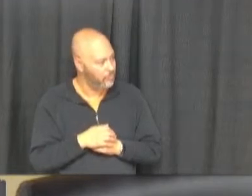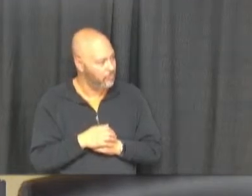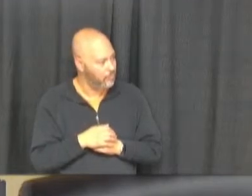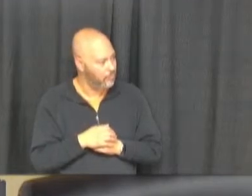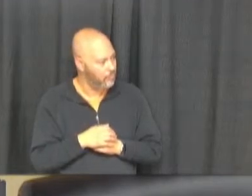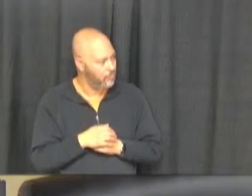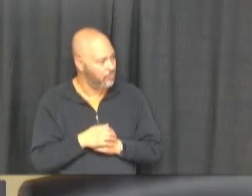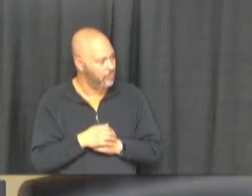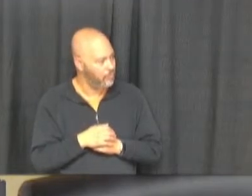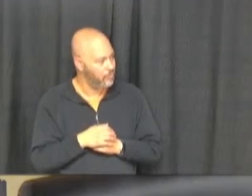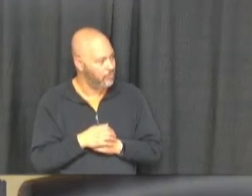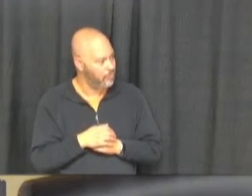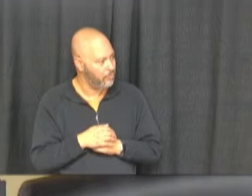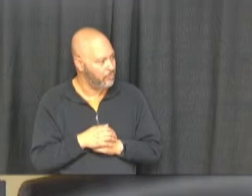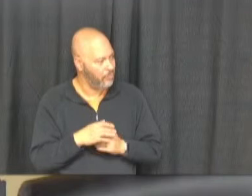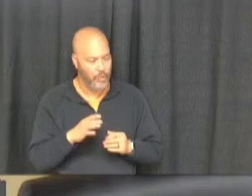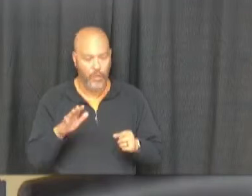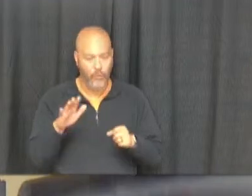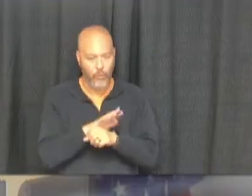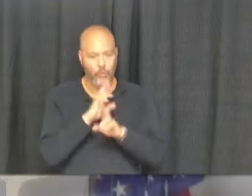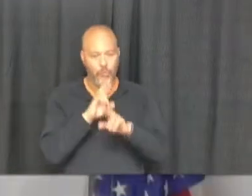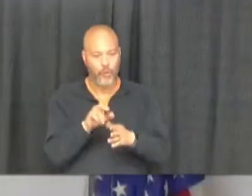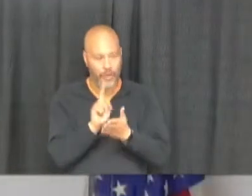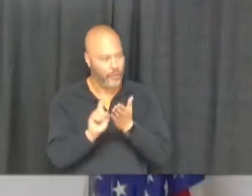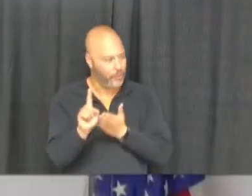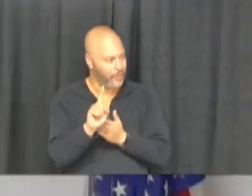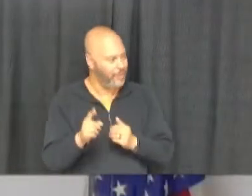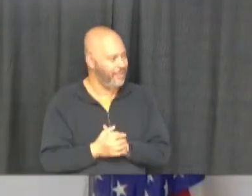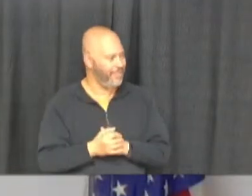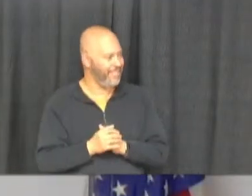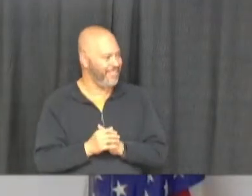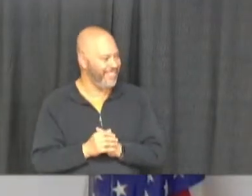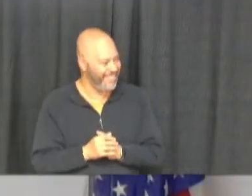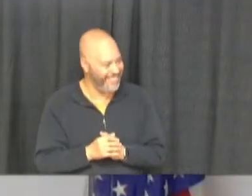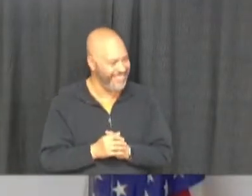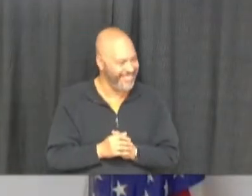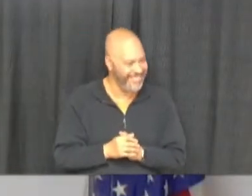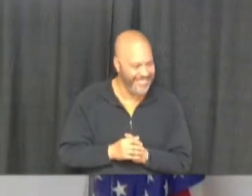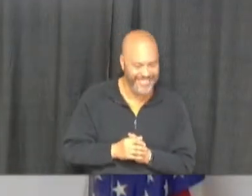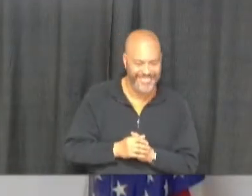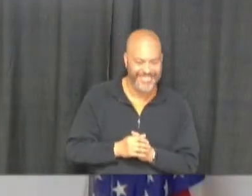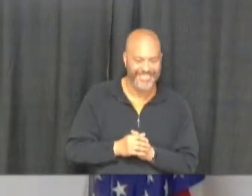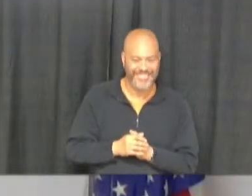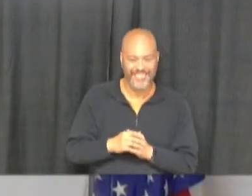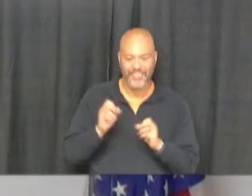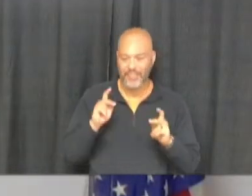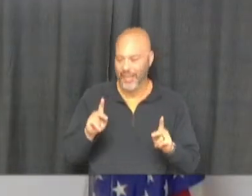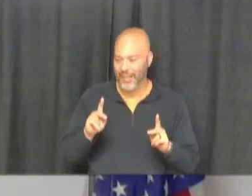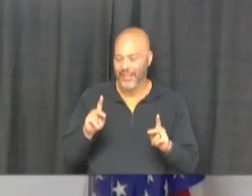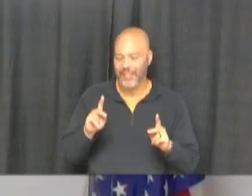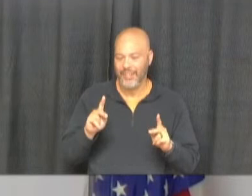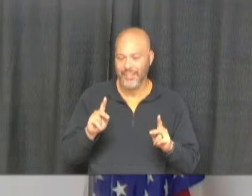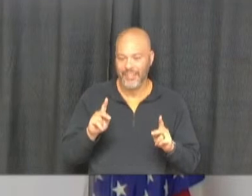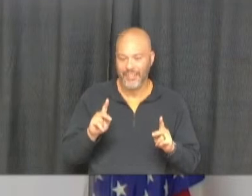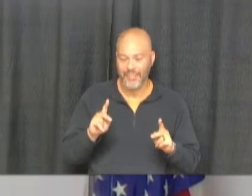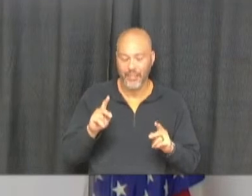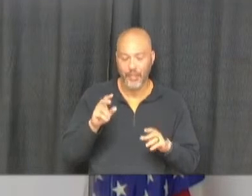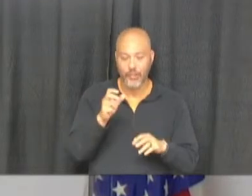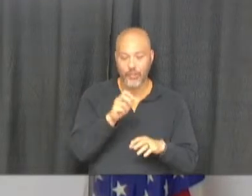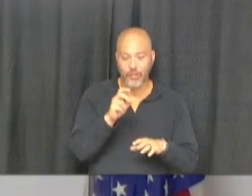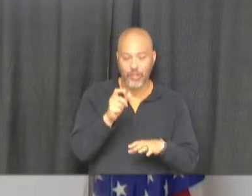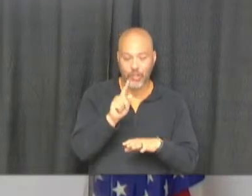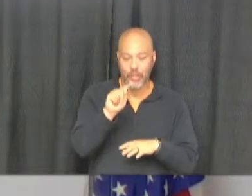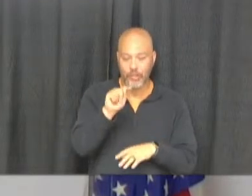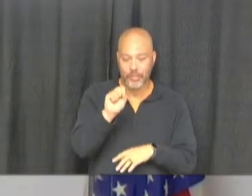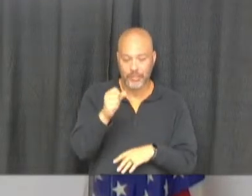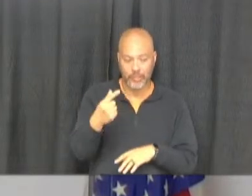Full report next week. Full report next week. All right, Yep, full thank report you. next week. There we go. There's an echo. All right. Thank you. Transportation,